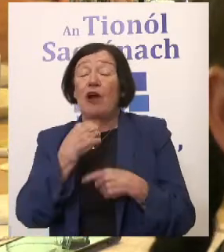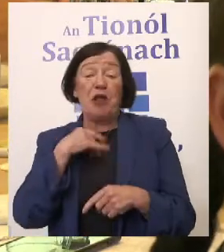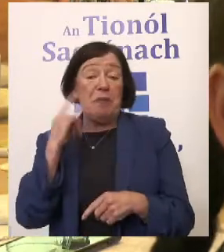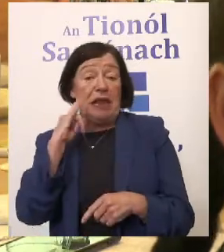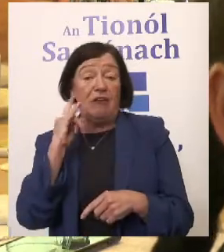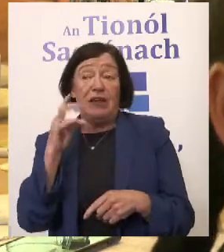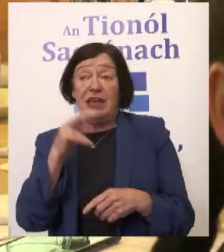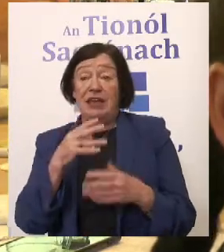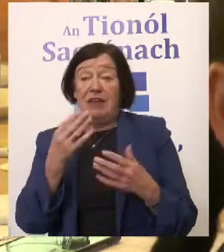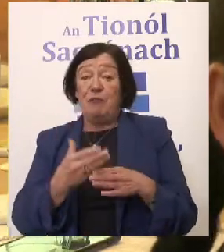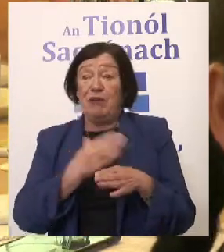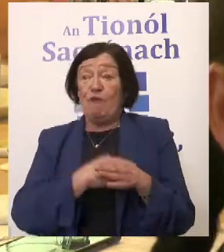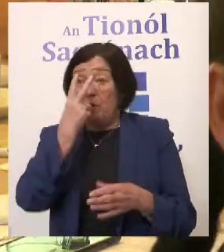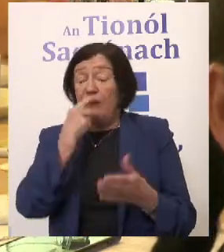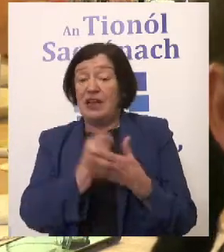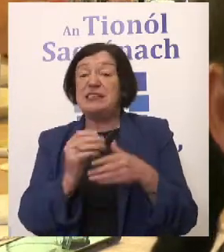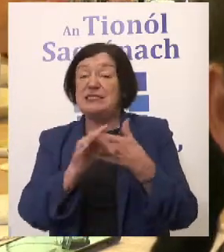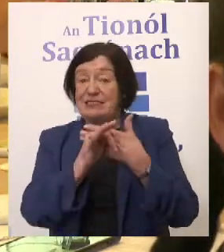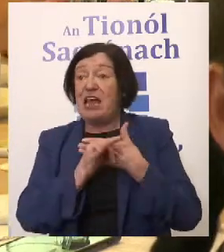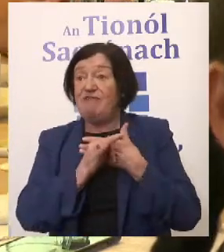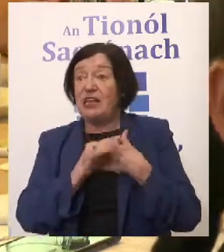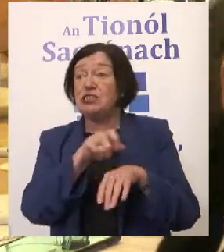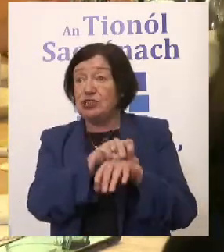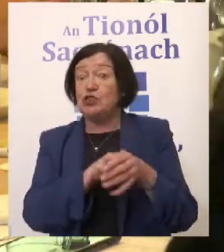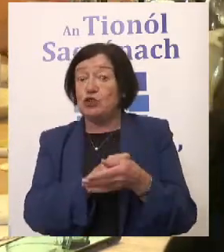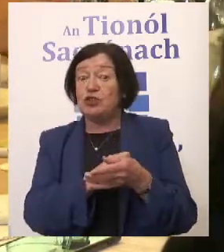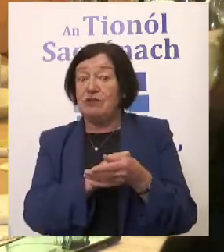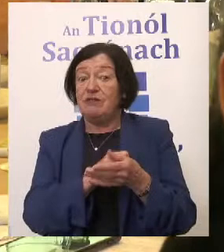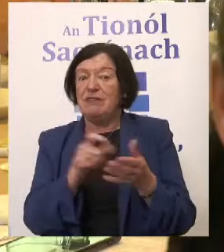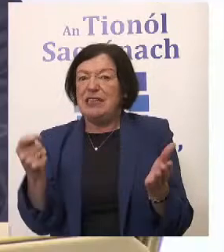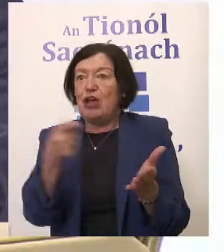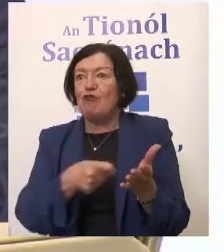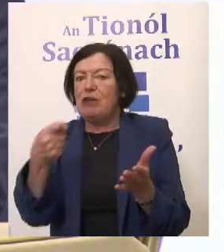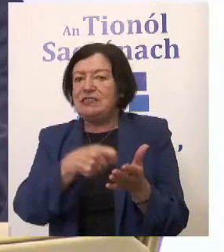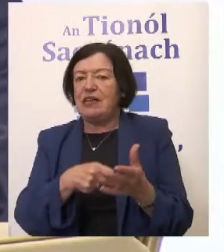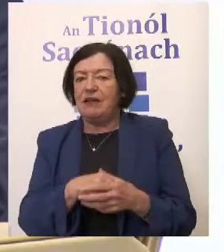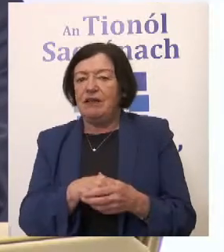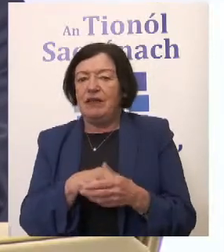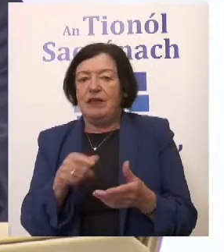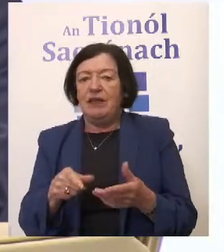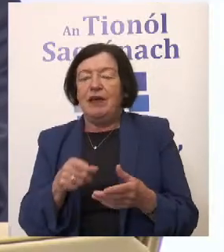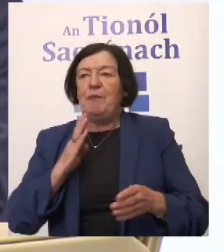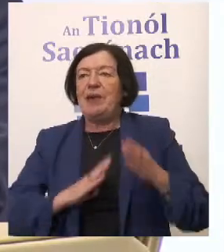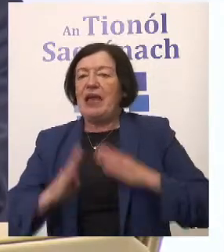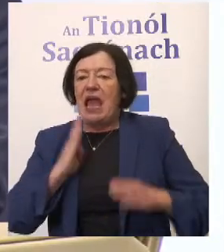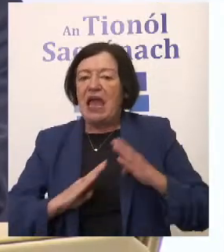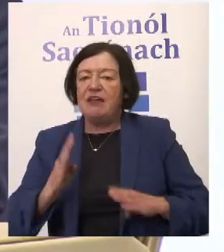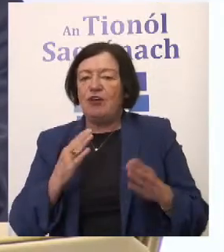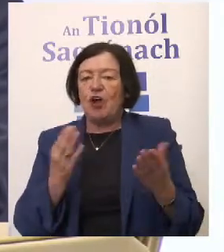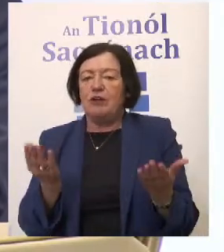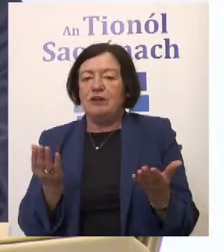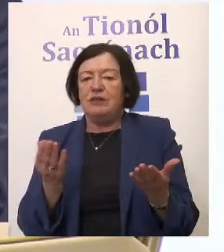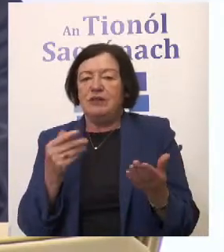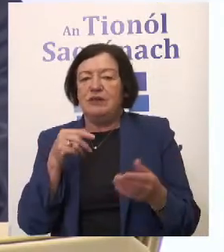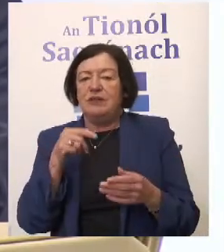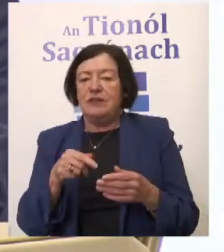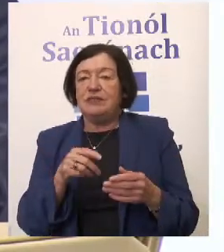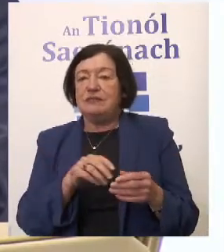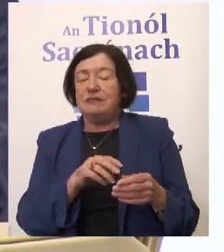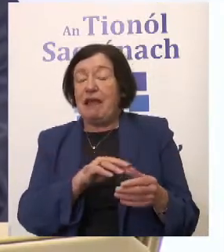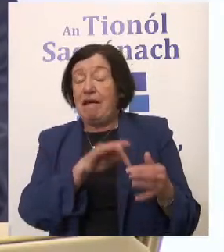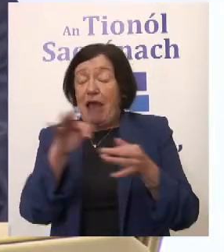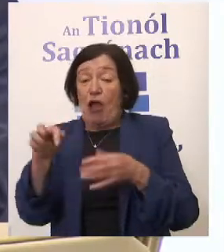even before nighttime, is safety and security, actually, increasingly so. In terms of behavioural norms, because